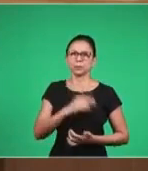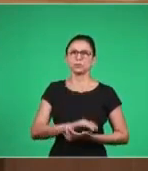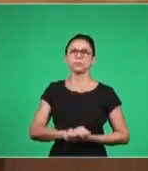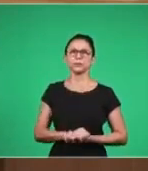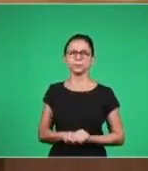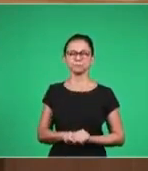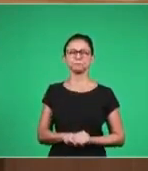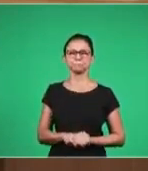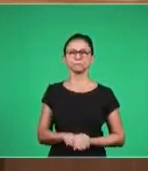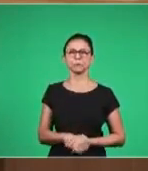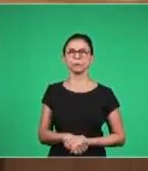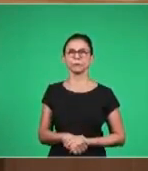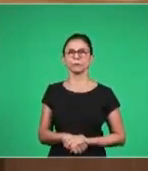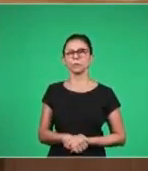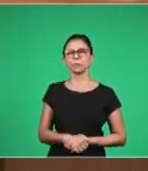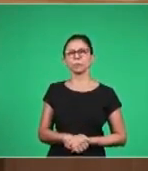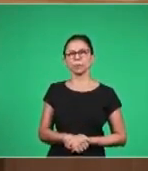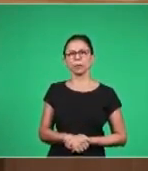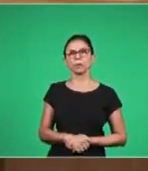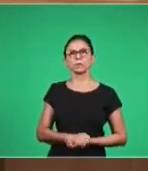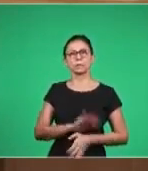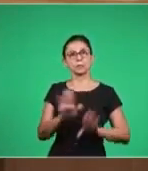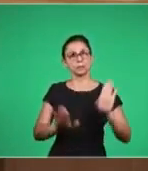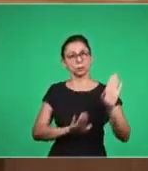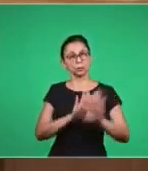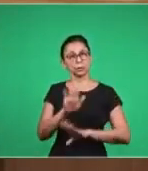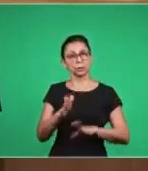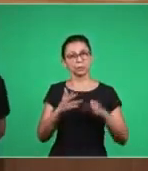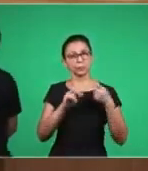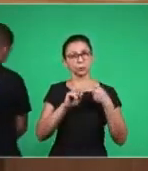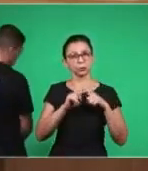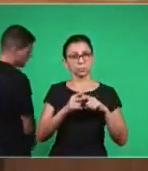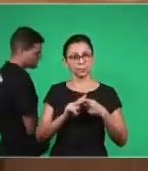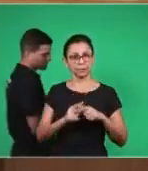But the work of the Lord is not like this. And in other churches,